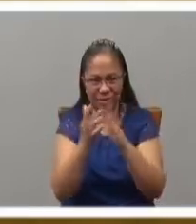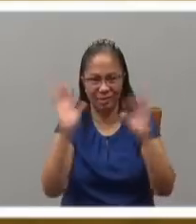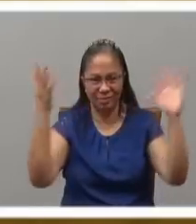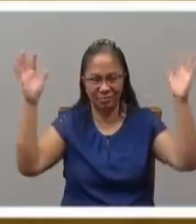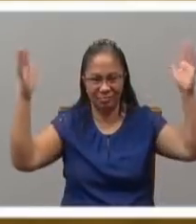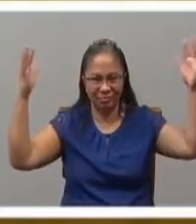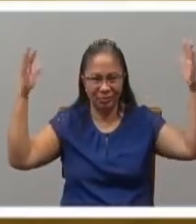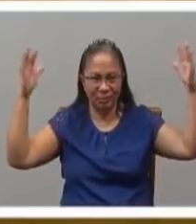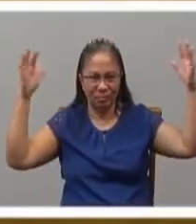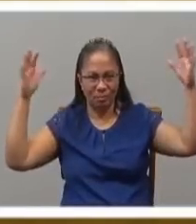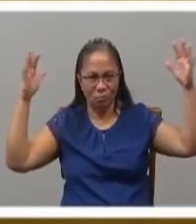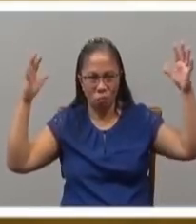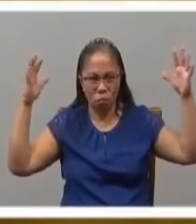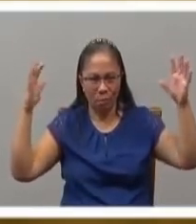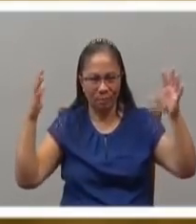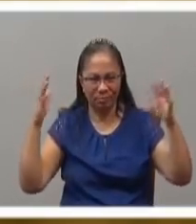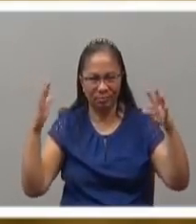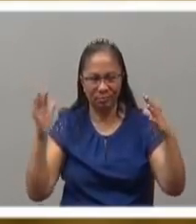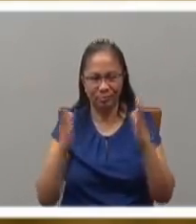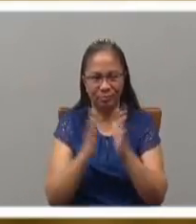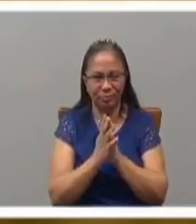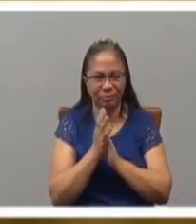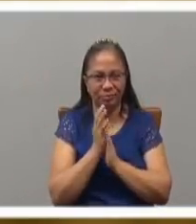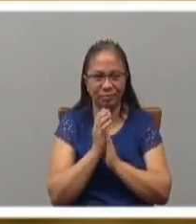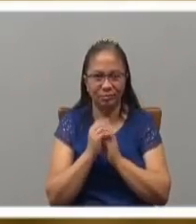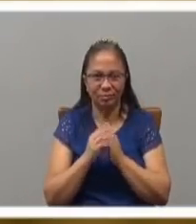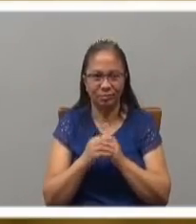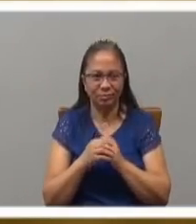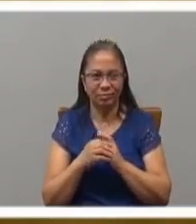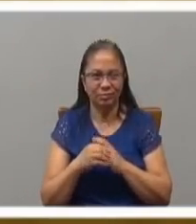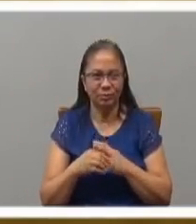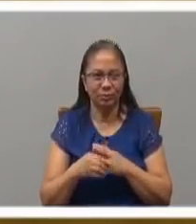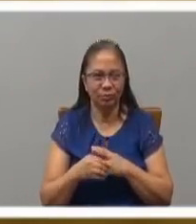this mighty God. Hallelujah. Thank you.